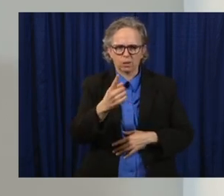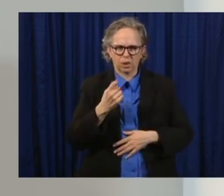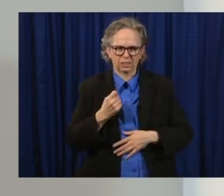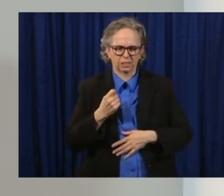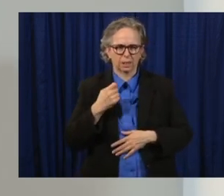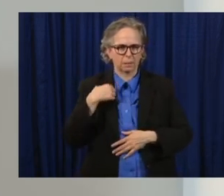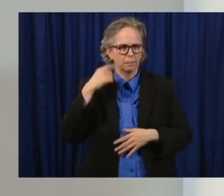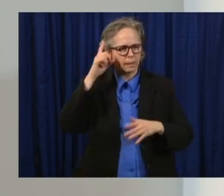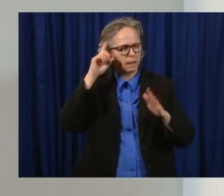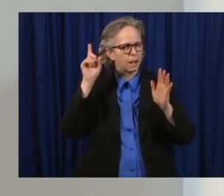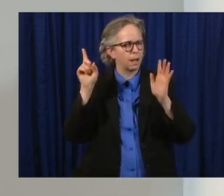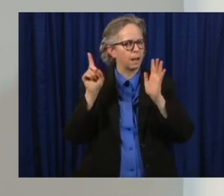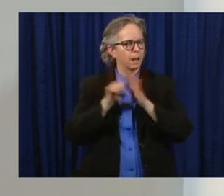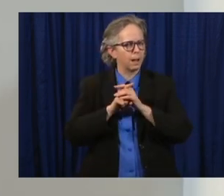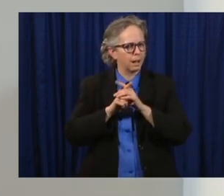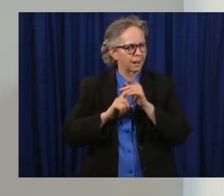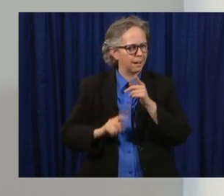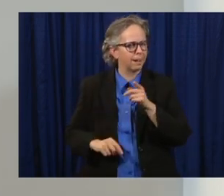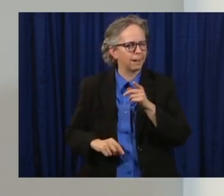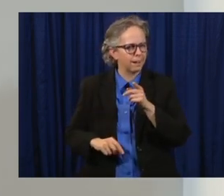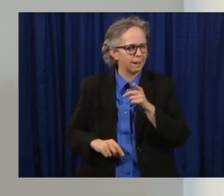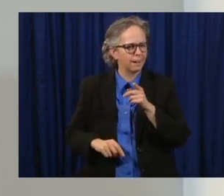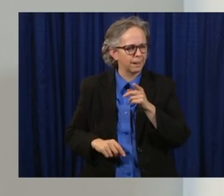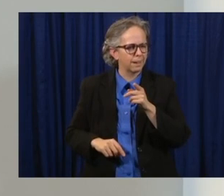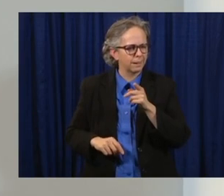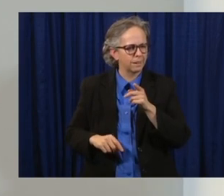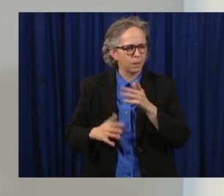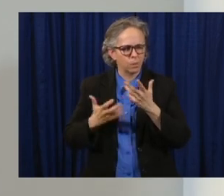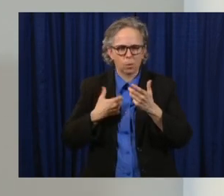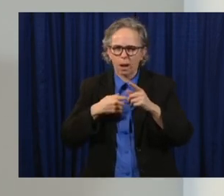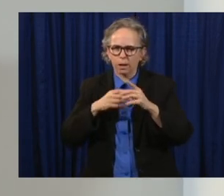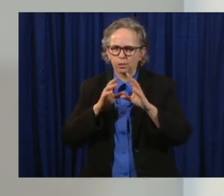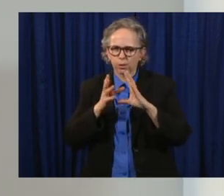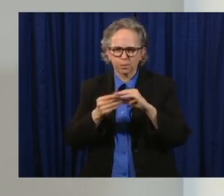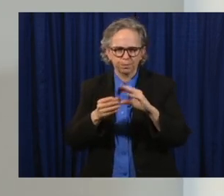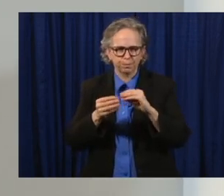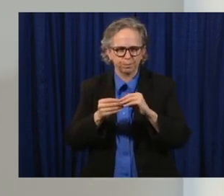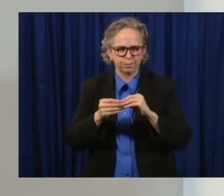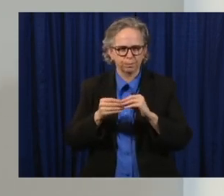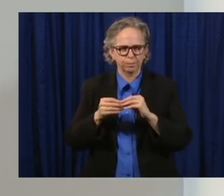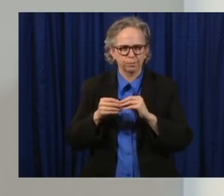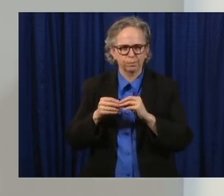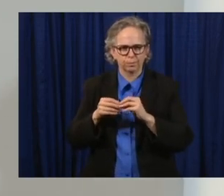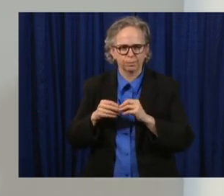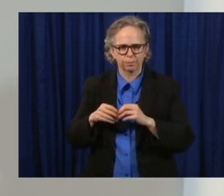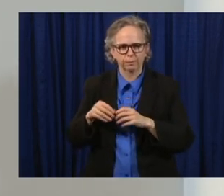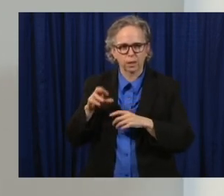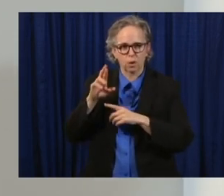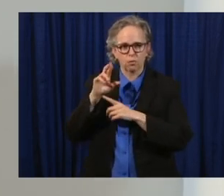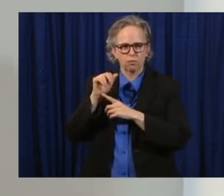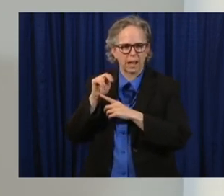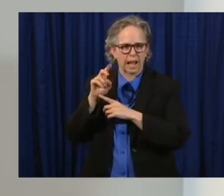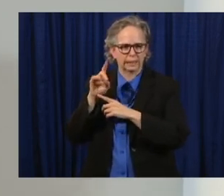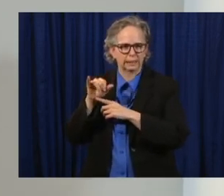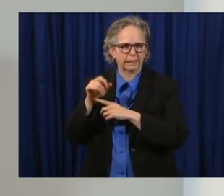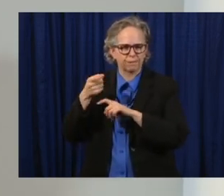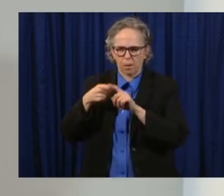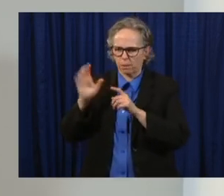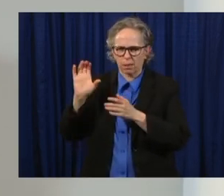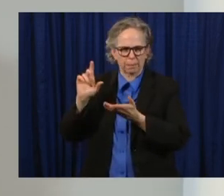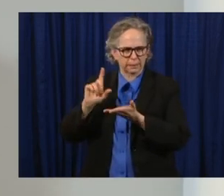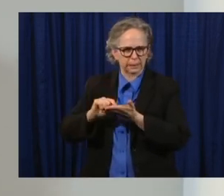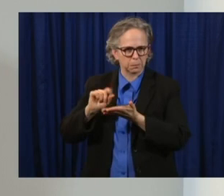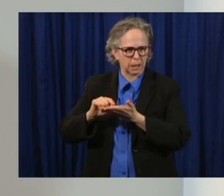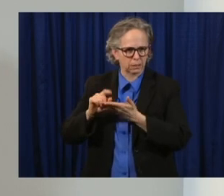respond, or I'm going to use this opportunity to respond to something that Randy Ludlow from the Dispatch asked earlier about going to the Board of Elections